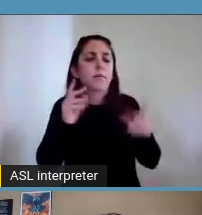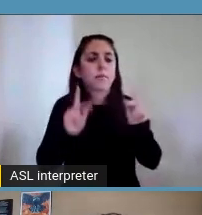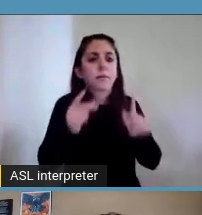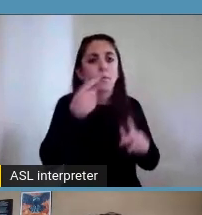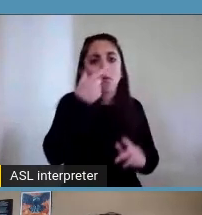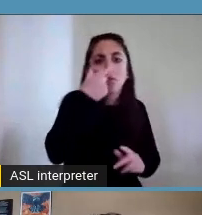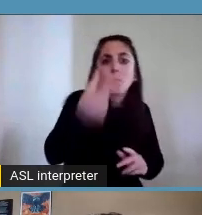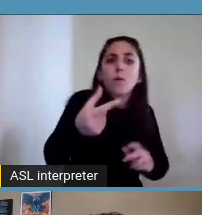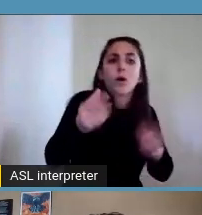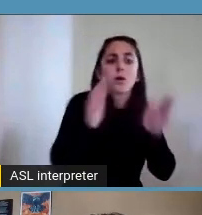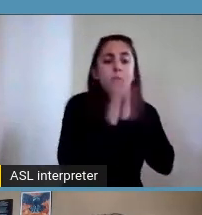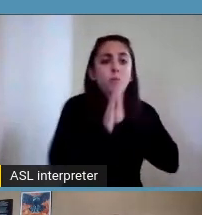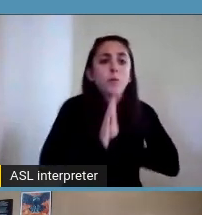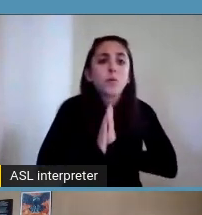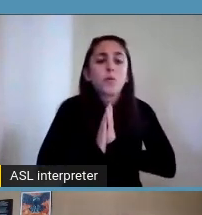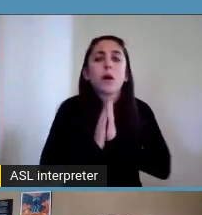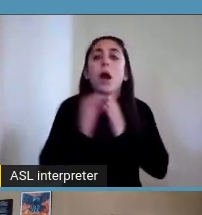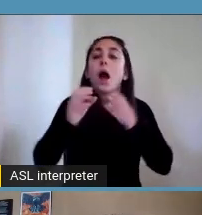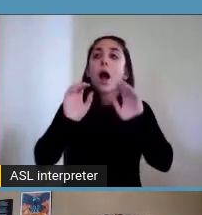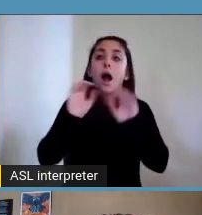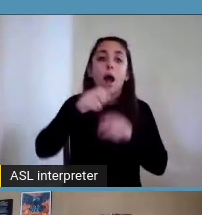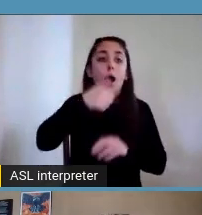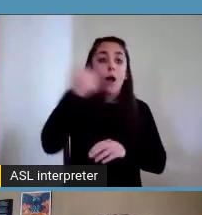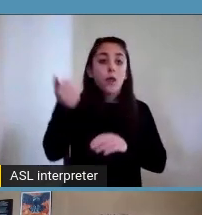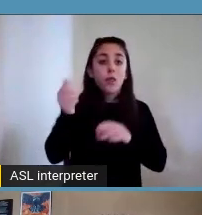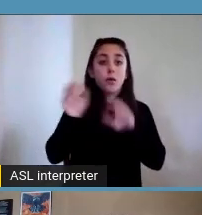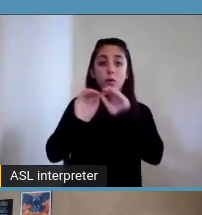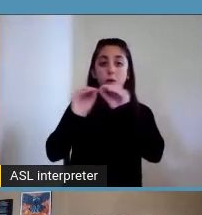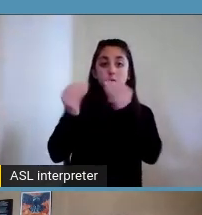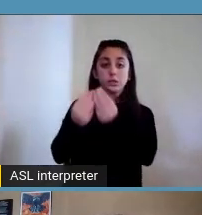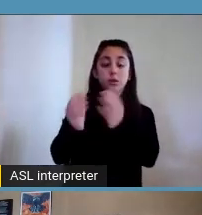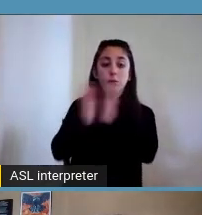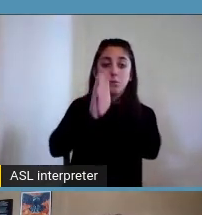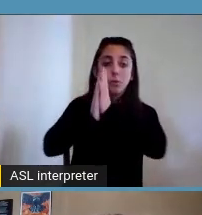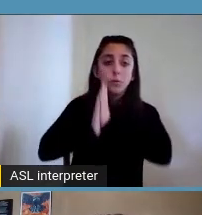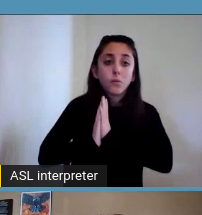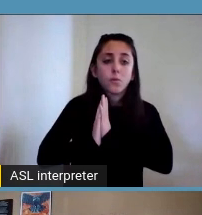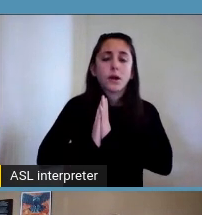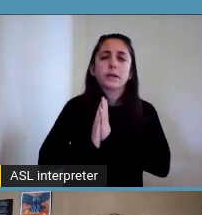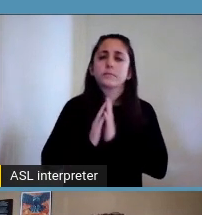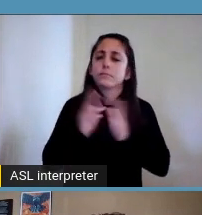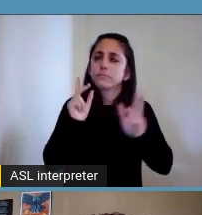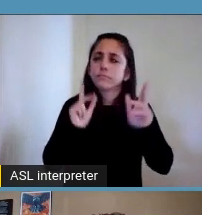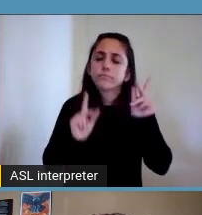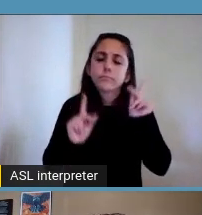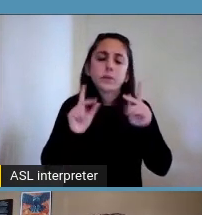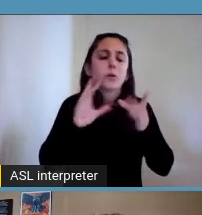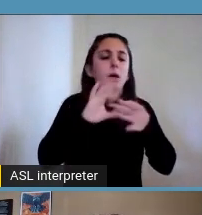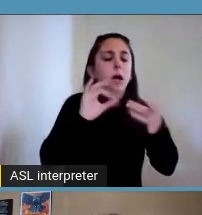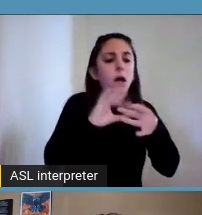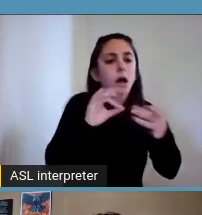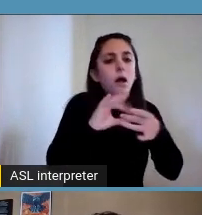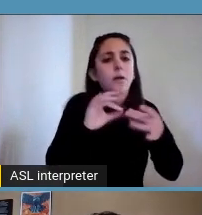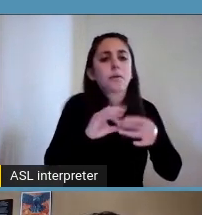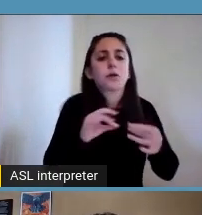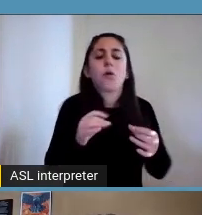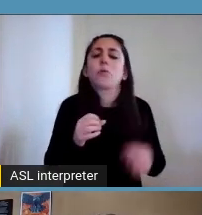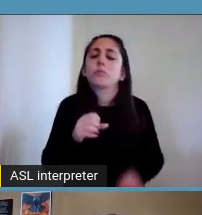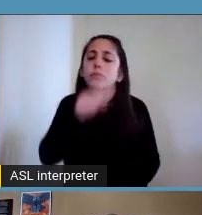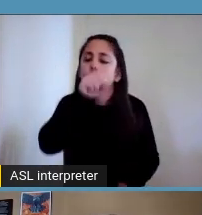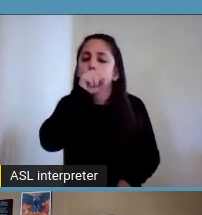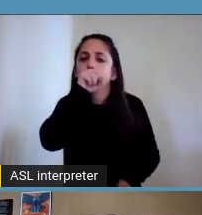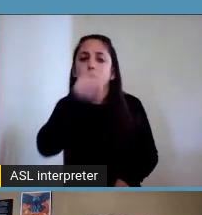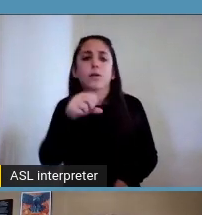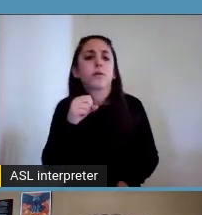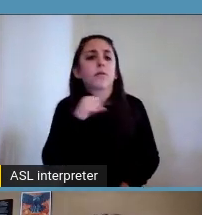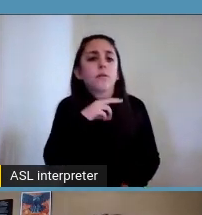other organizations to use. Lots of really great comments about how people love hearing the frogs. We uploaded it to our YouTube channel to